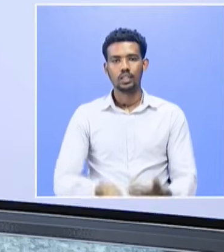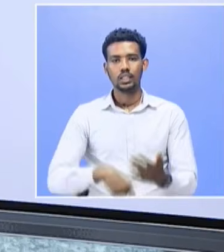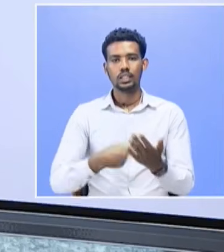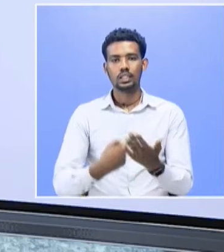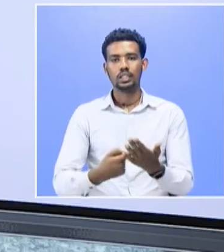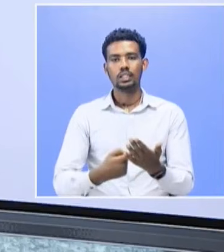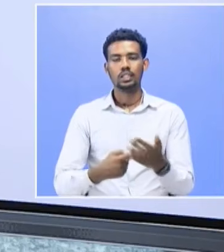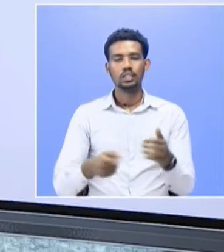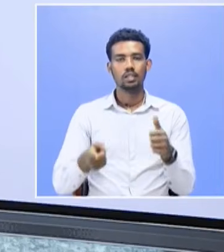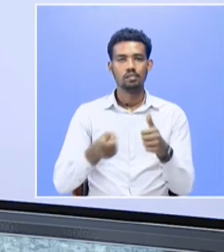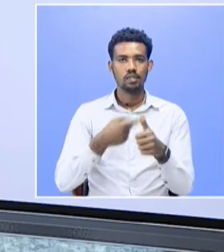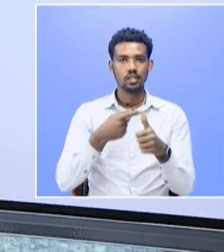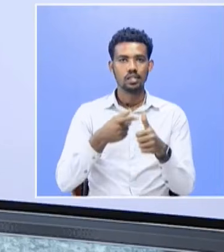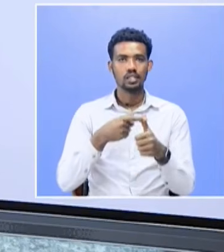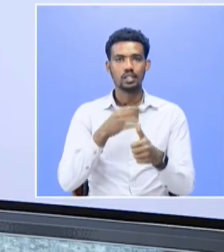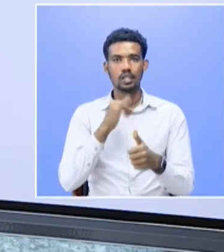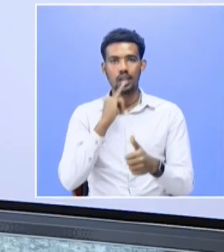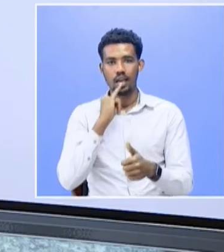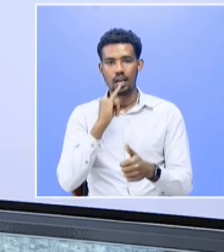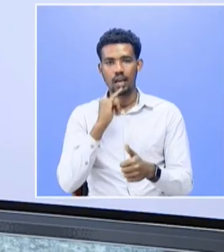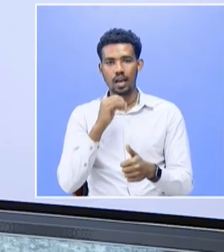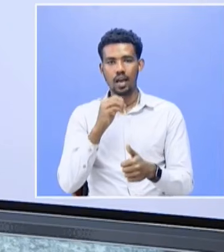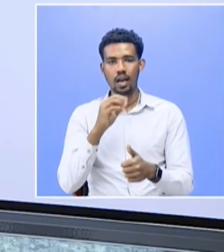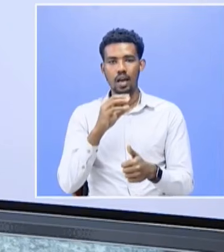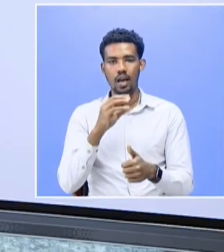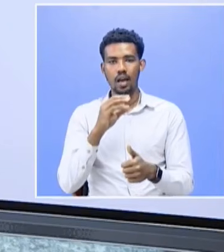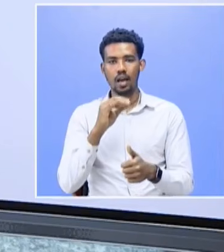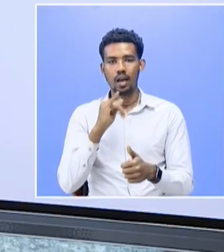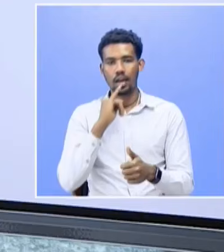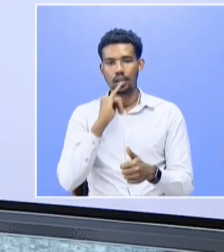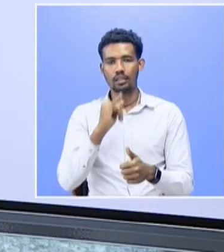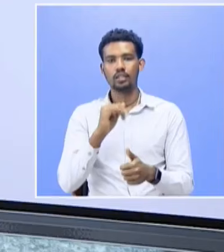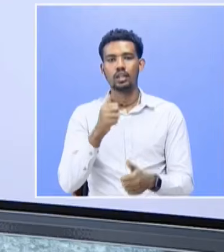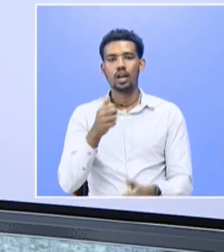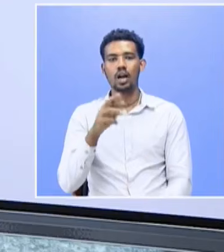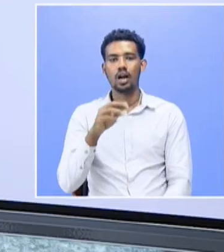the first and is, are,